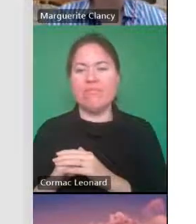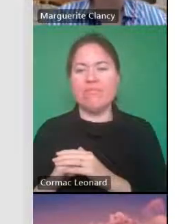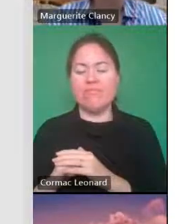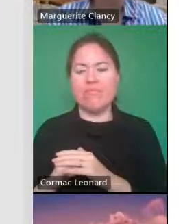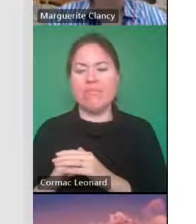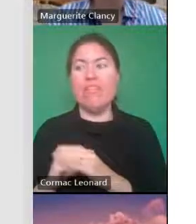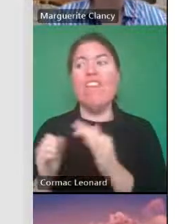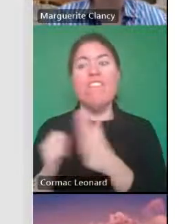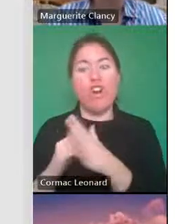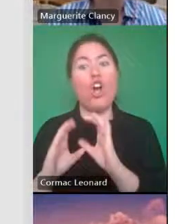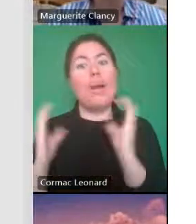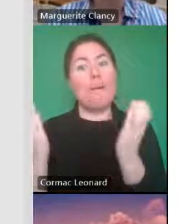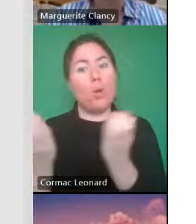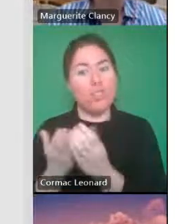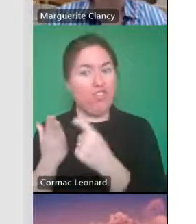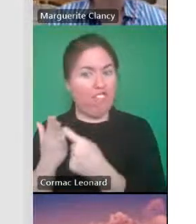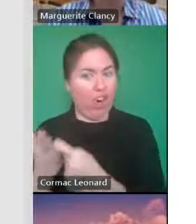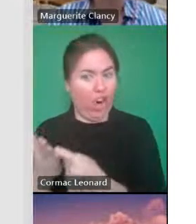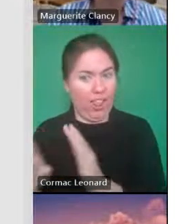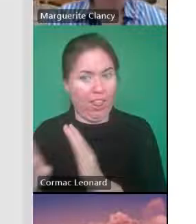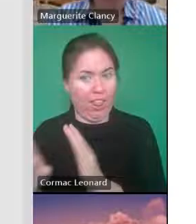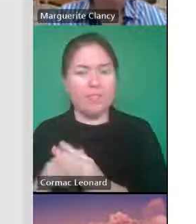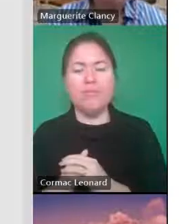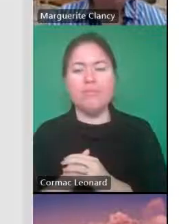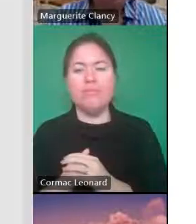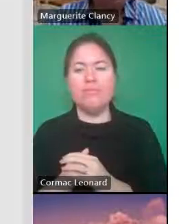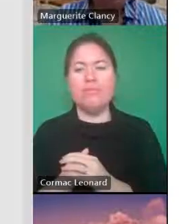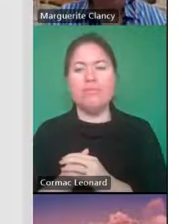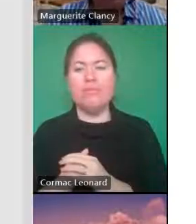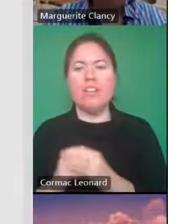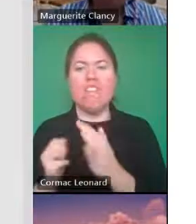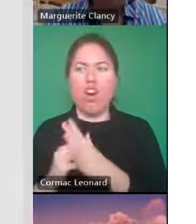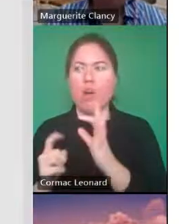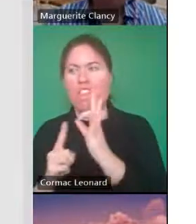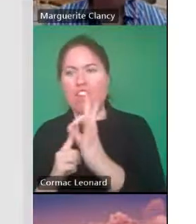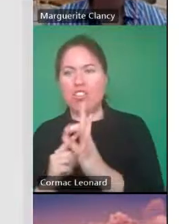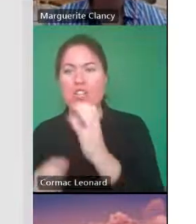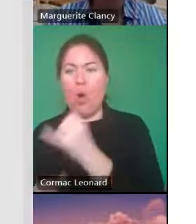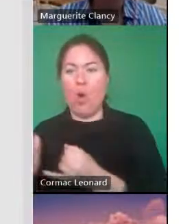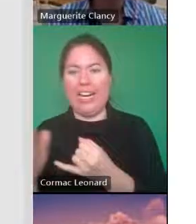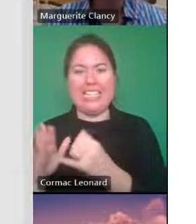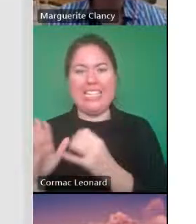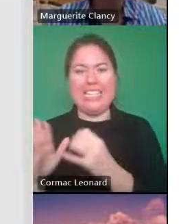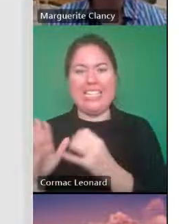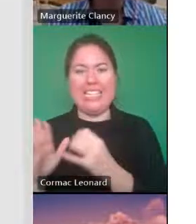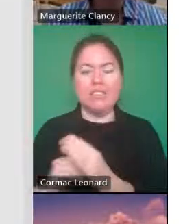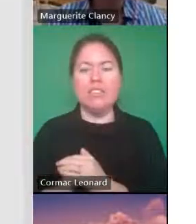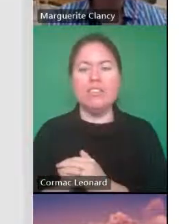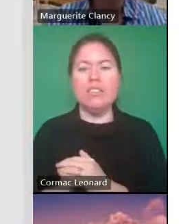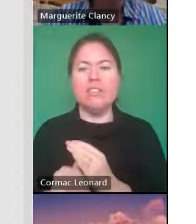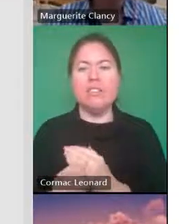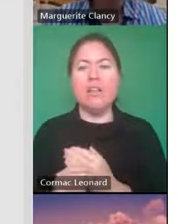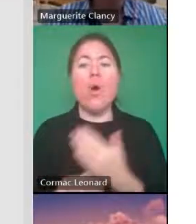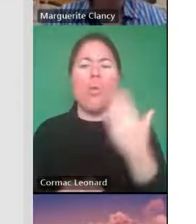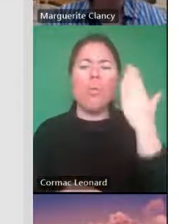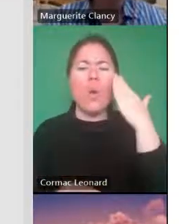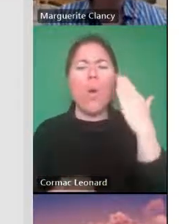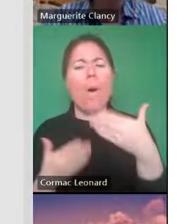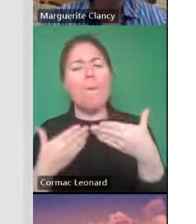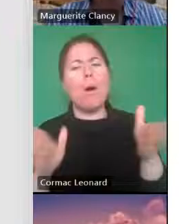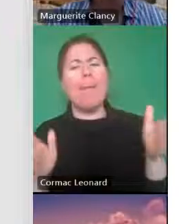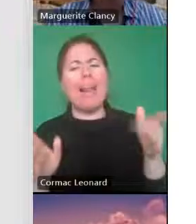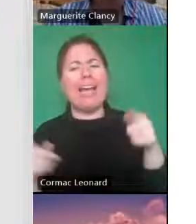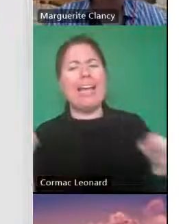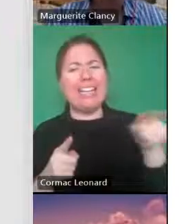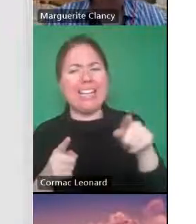for community referrals. We expect professionals and organisations. We recognise that the public will still,